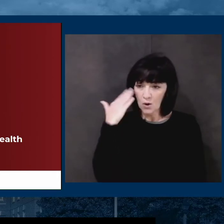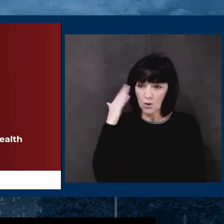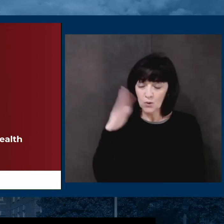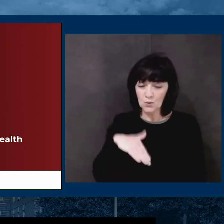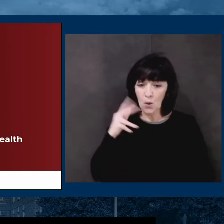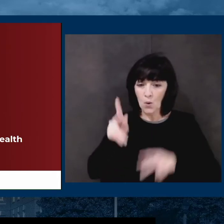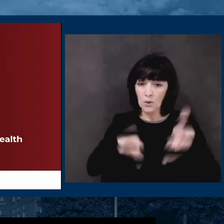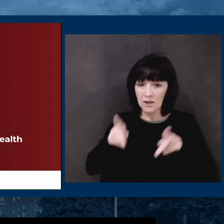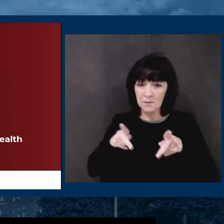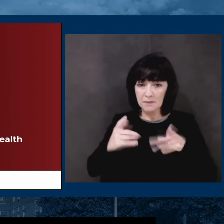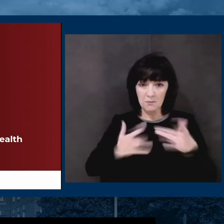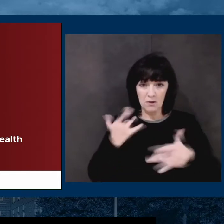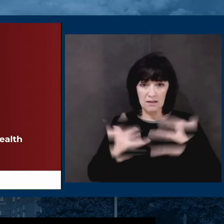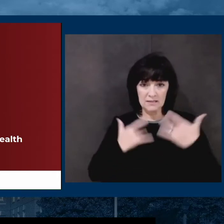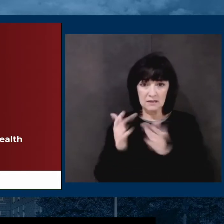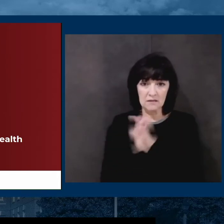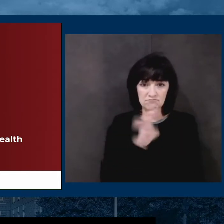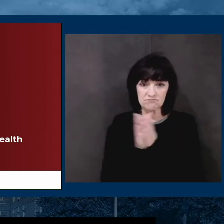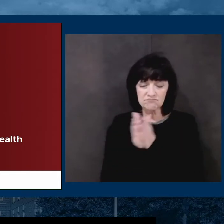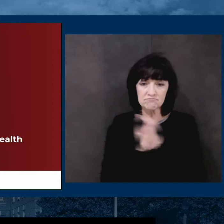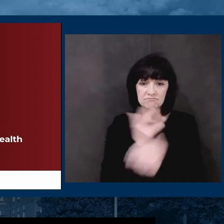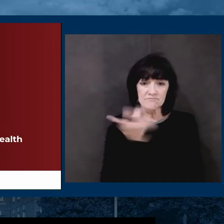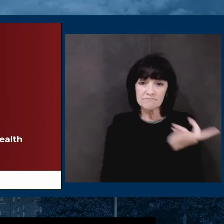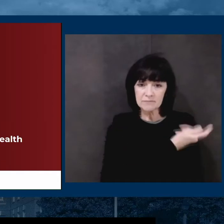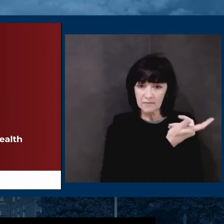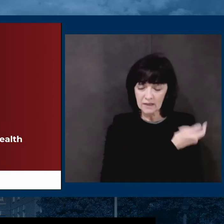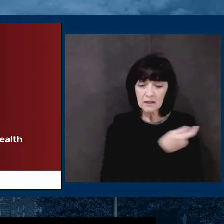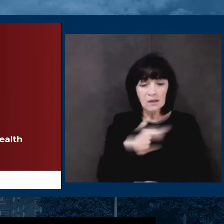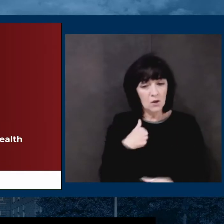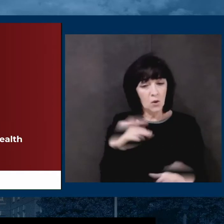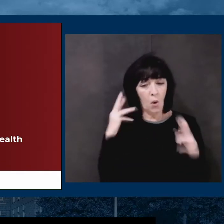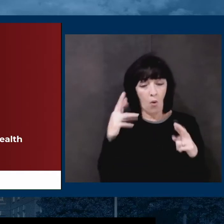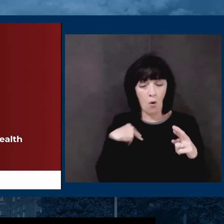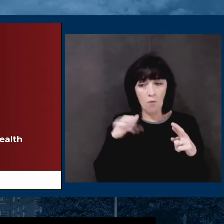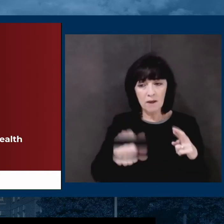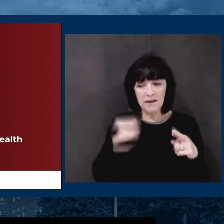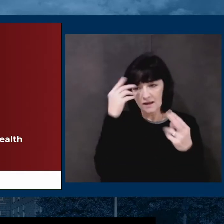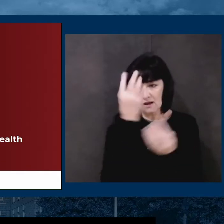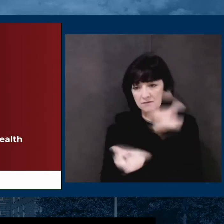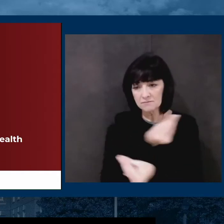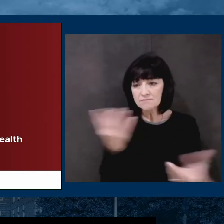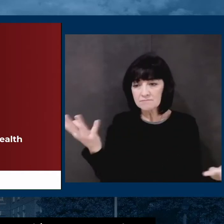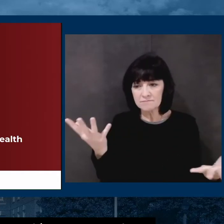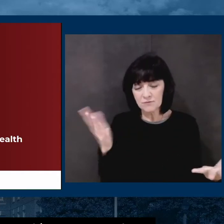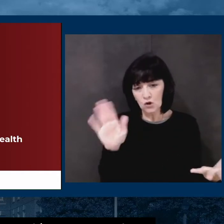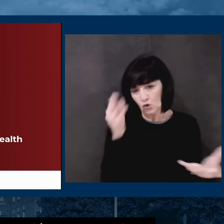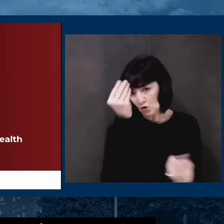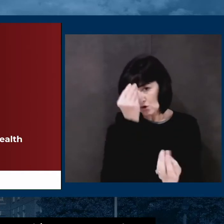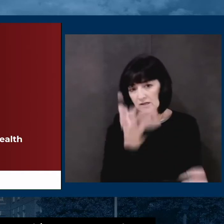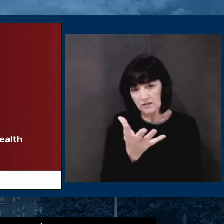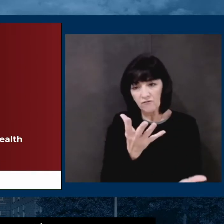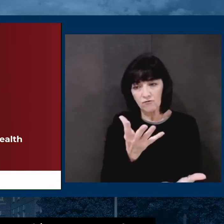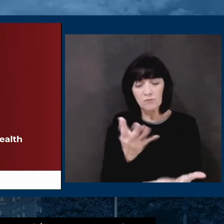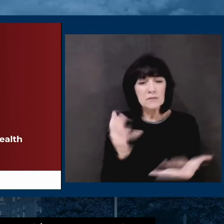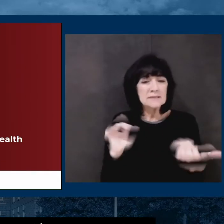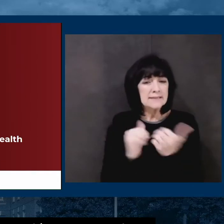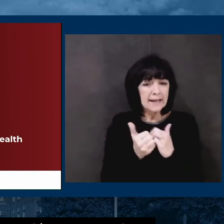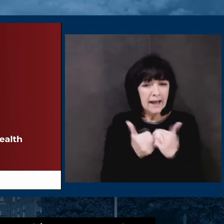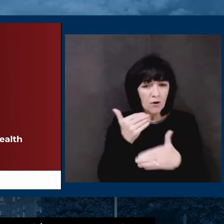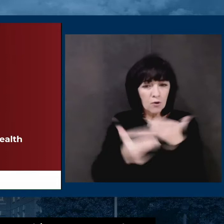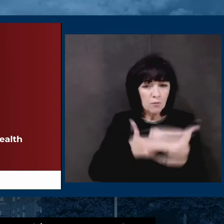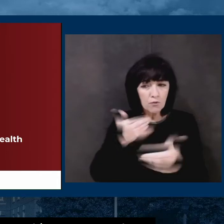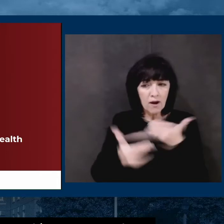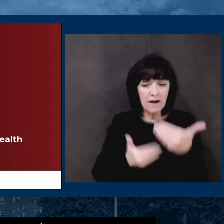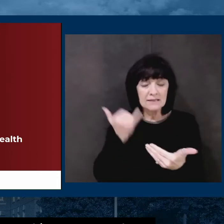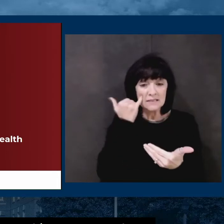excited about this vaccine, and hopefully I can provide some overview or information on how the process is anticipated to work. So if you look at the